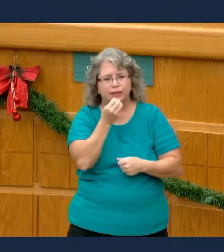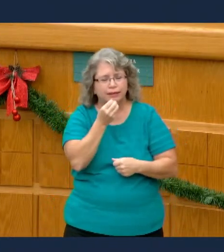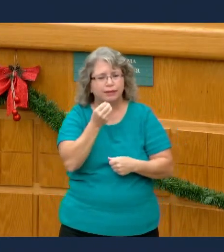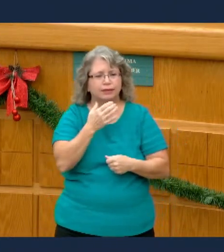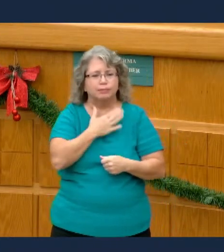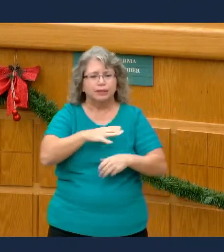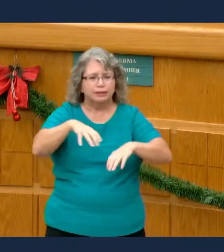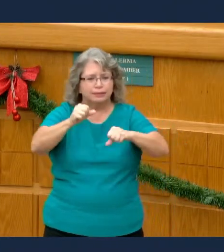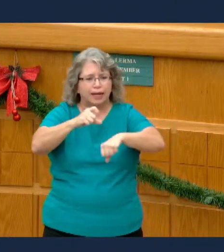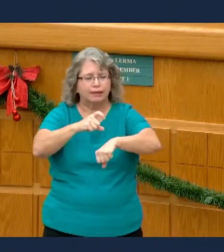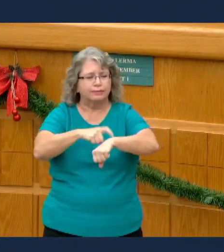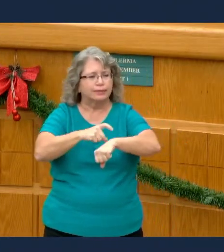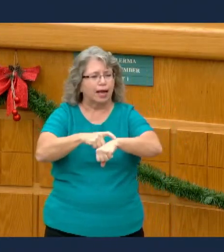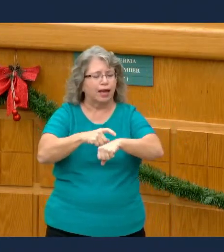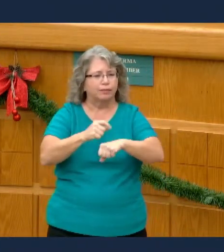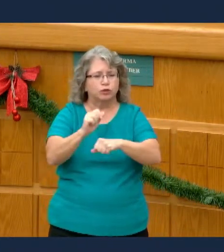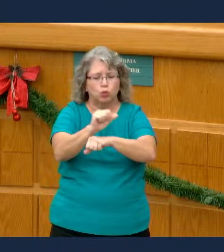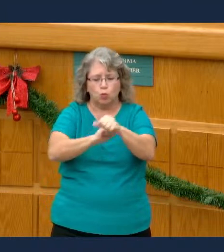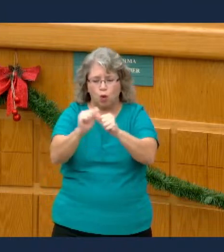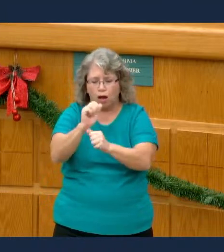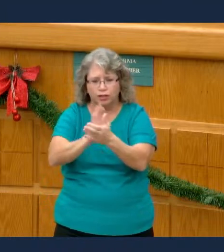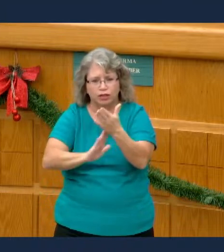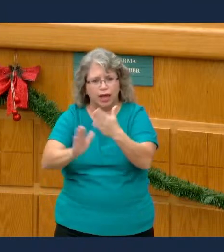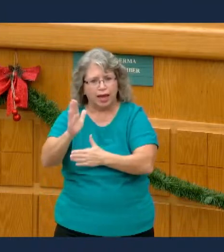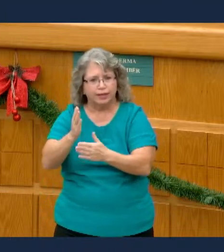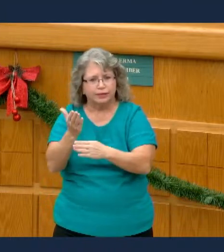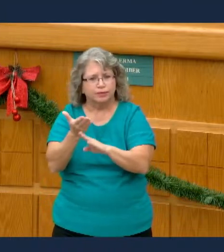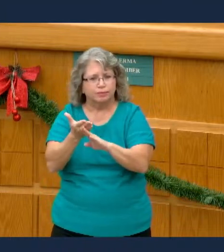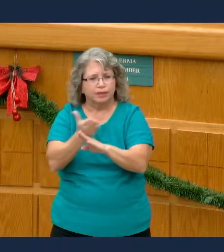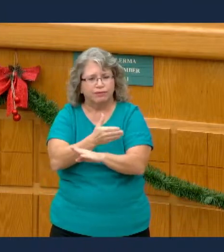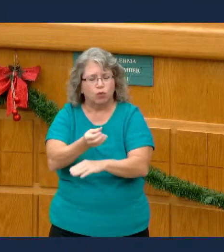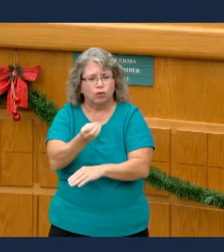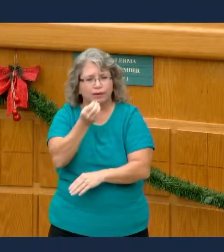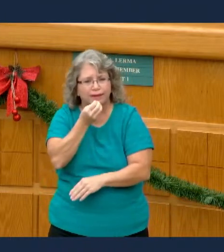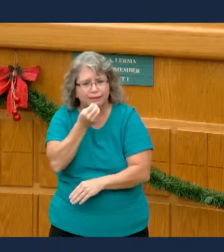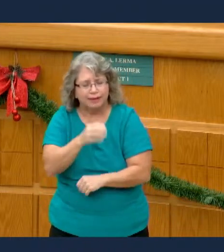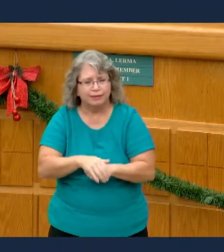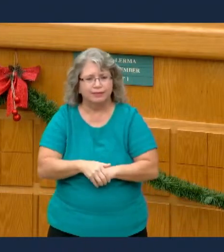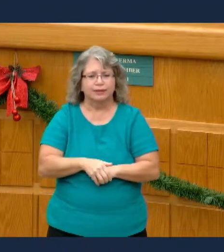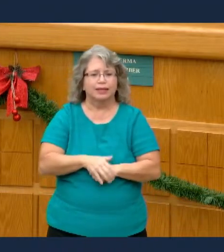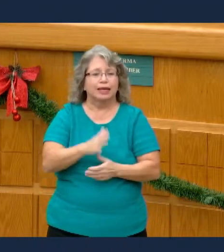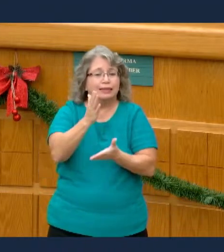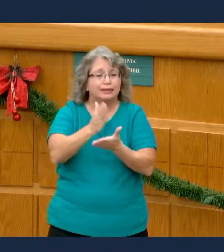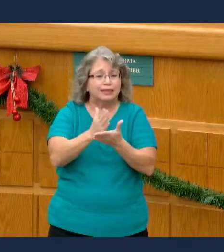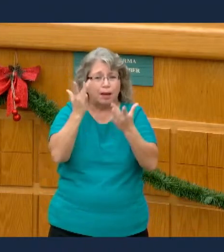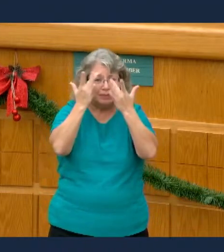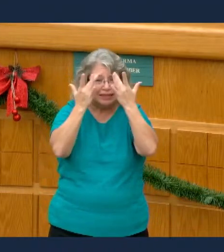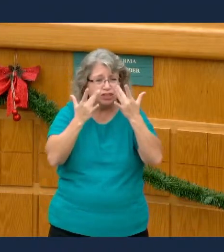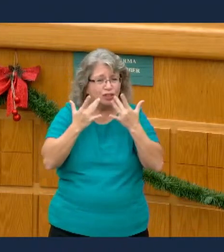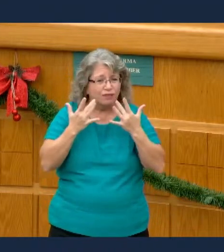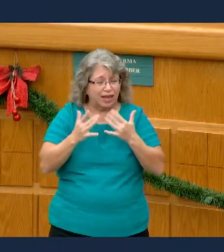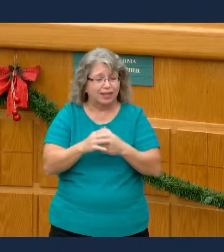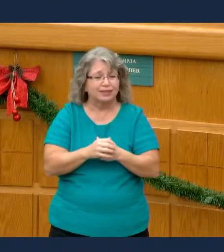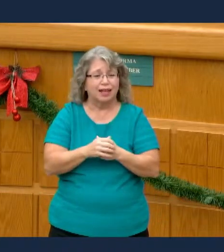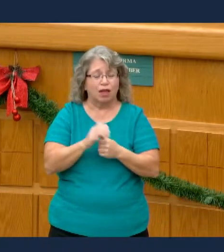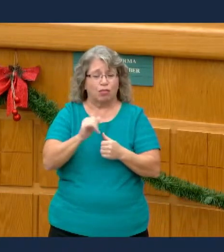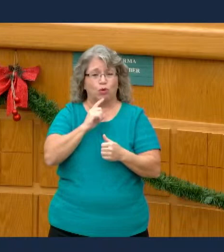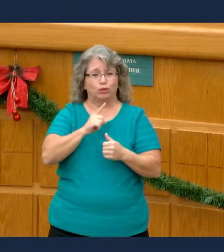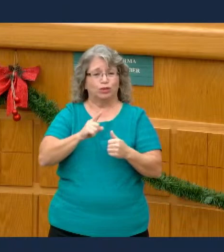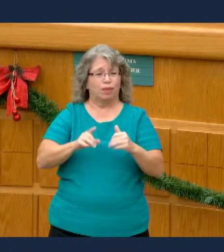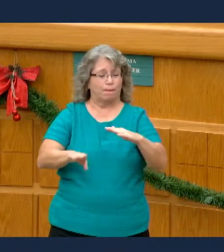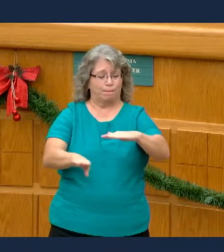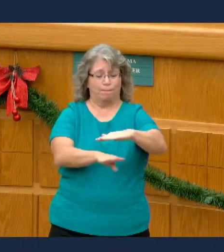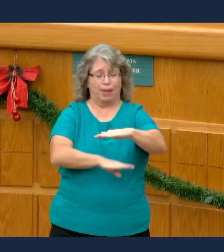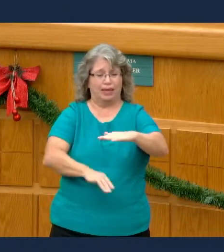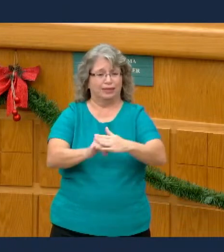face. Stop touching your face. These are basics that really did help us in the beginning of this pandemic. We need to go back to those